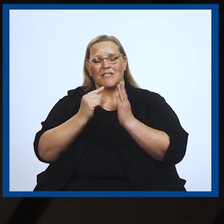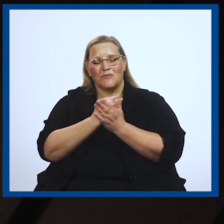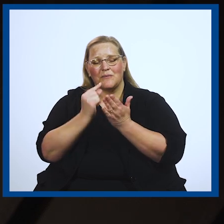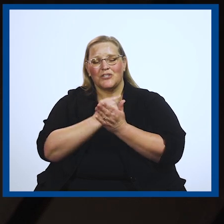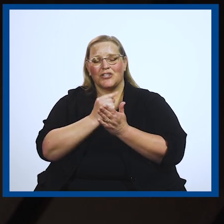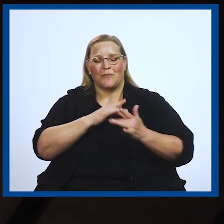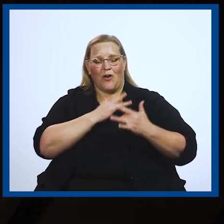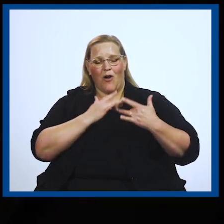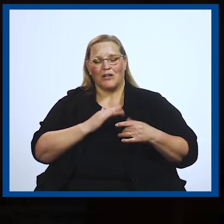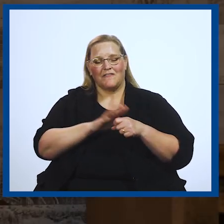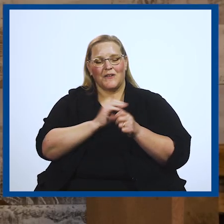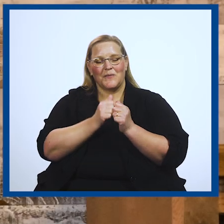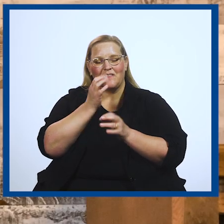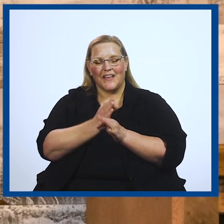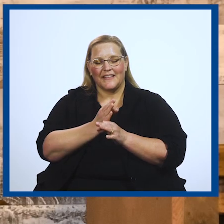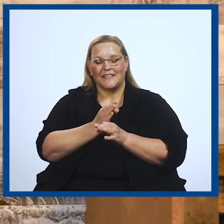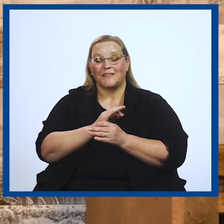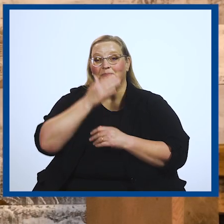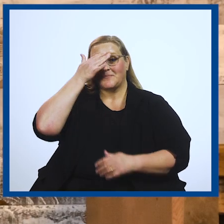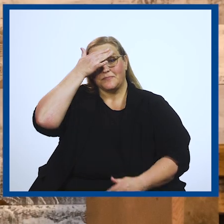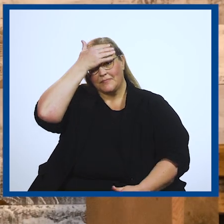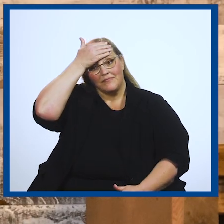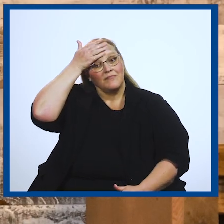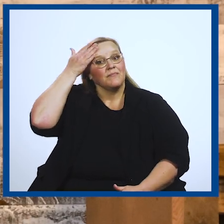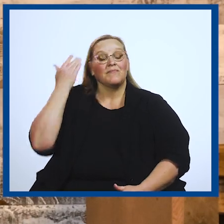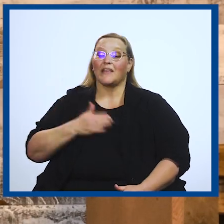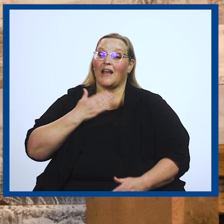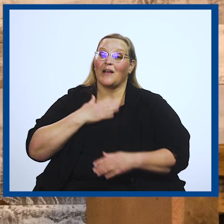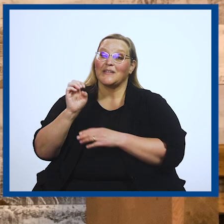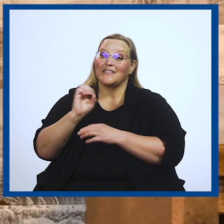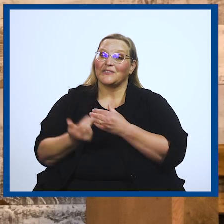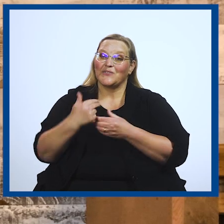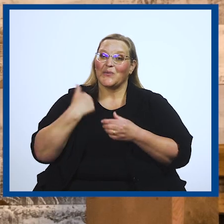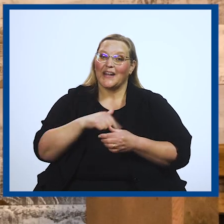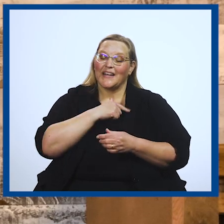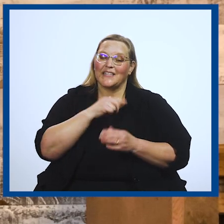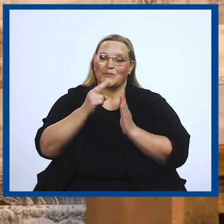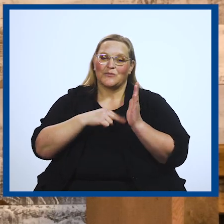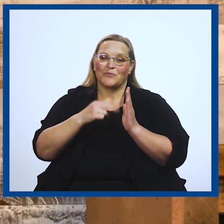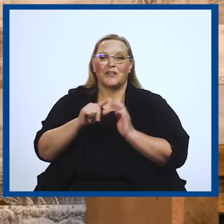be filled with faith. Happy Easter, everyone! Please join us as we read the Gospel